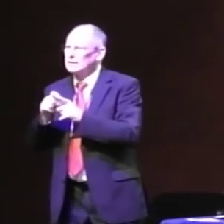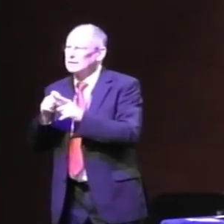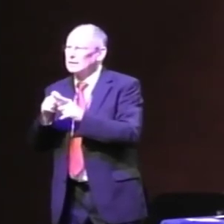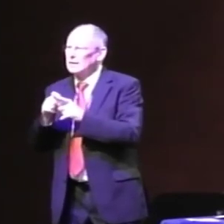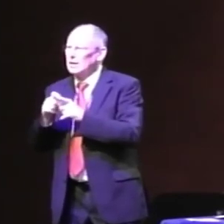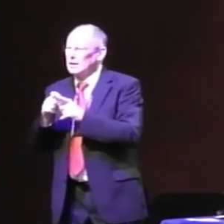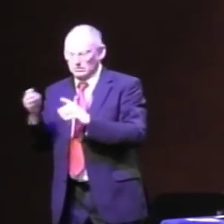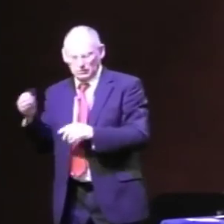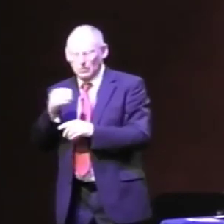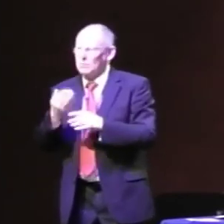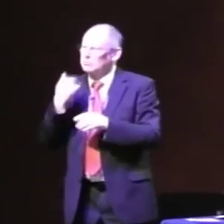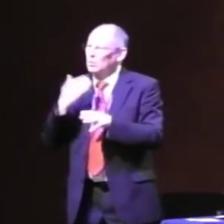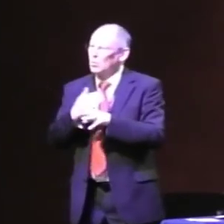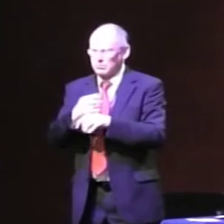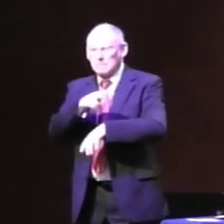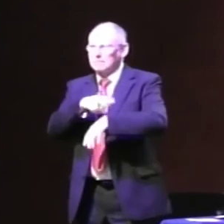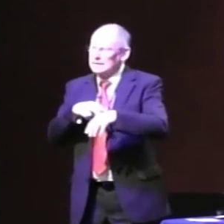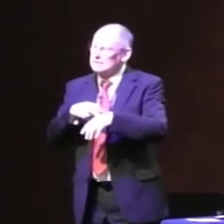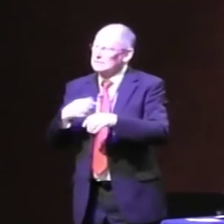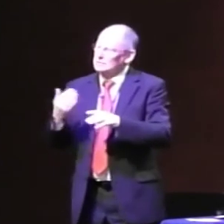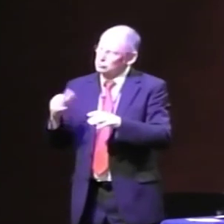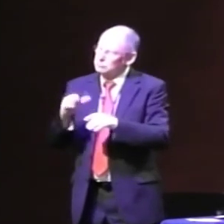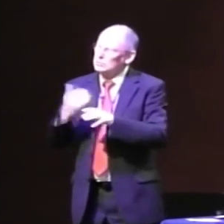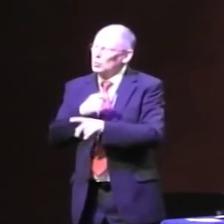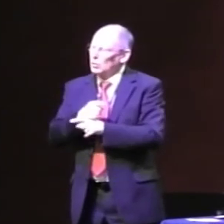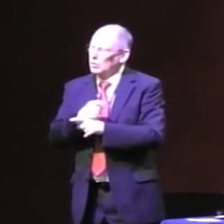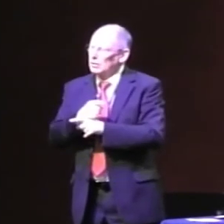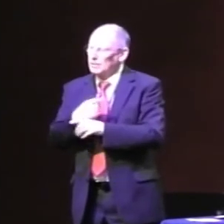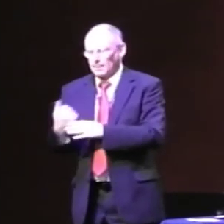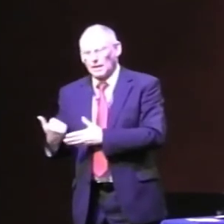replacing what previously done by police, helping